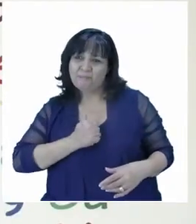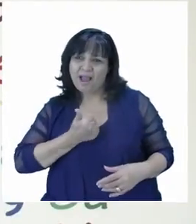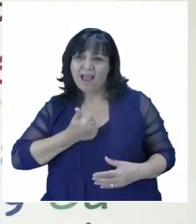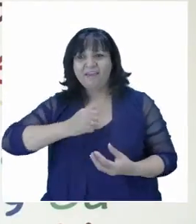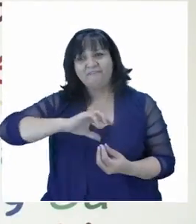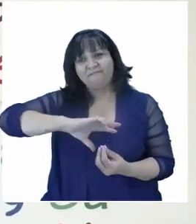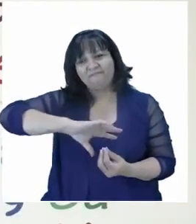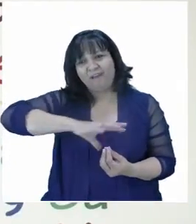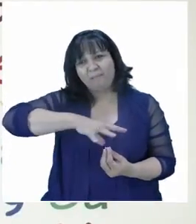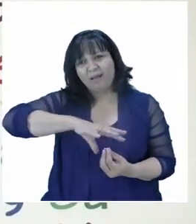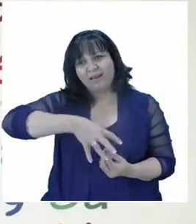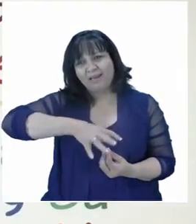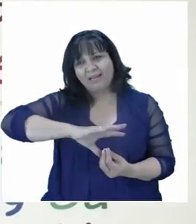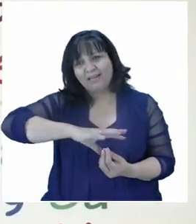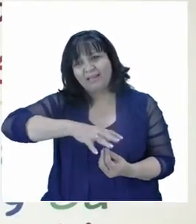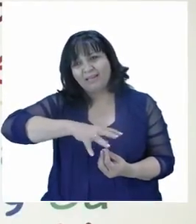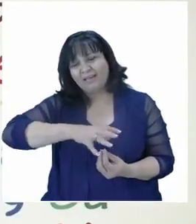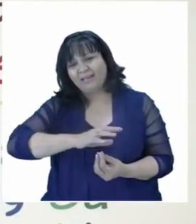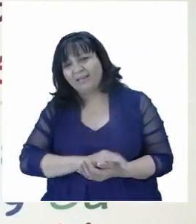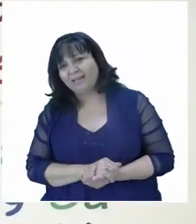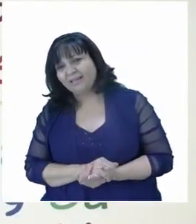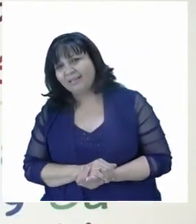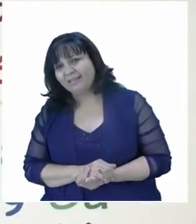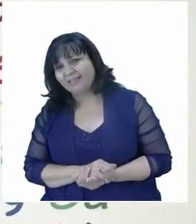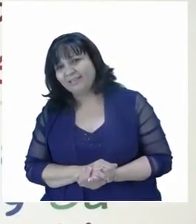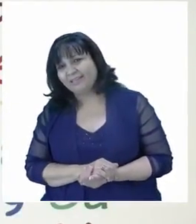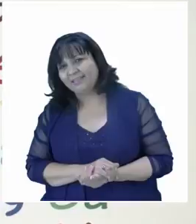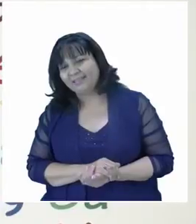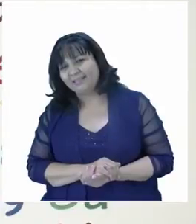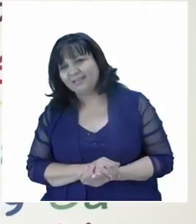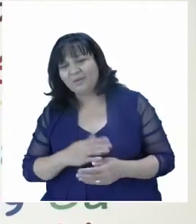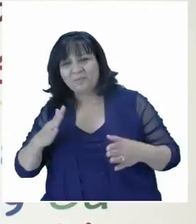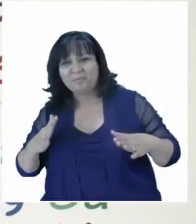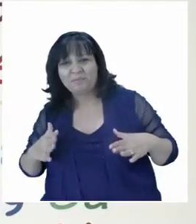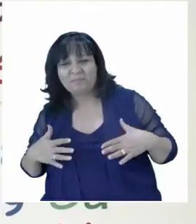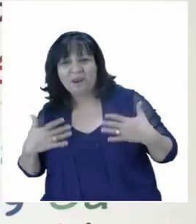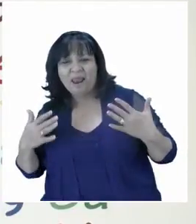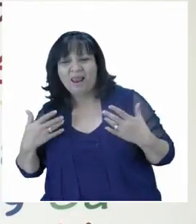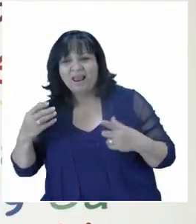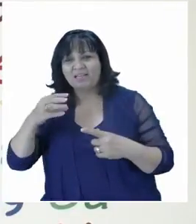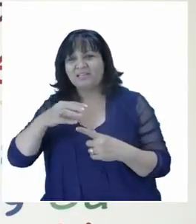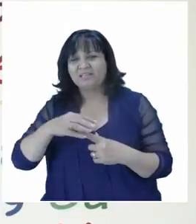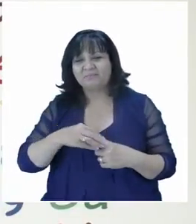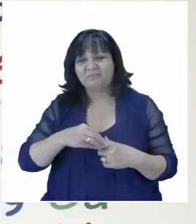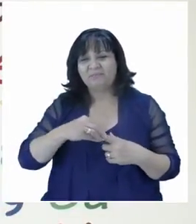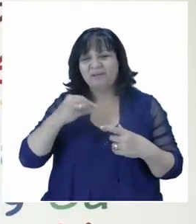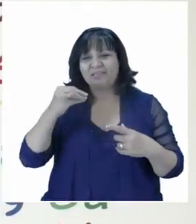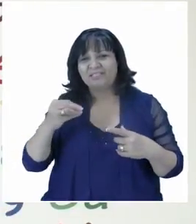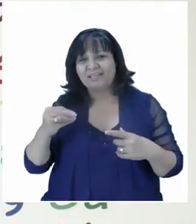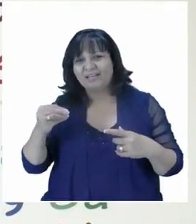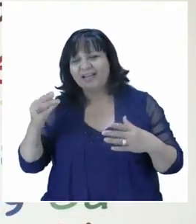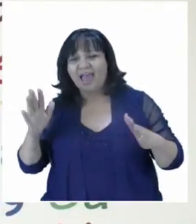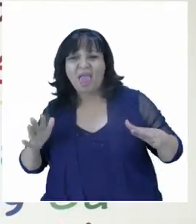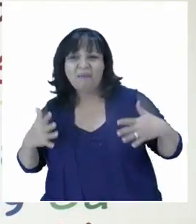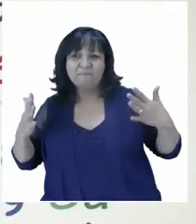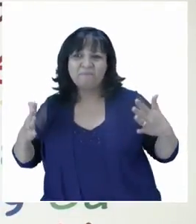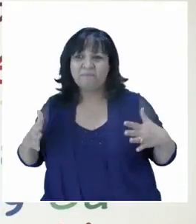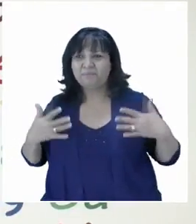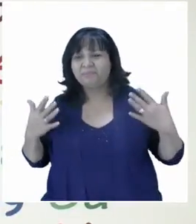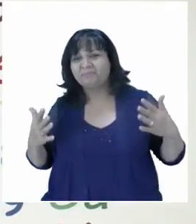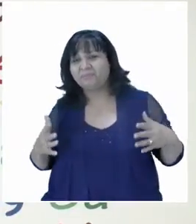see that we are playing a special game together. Maybe it's hide and seek, maybe it